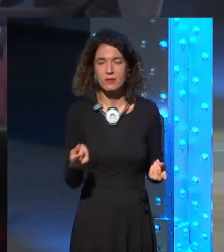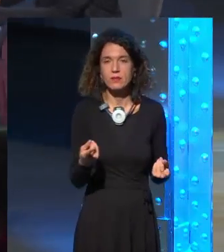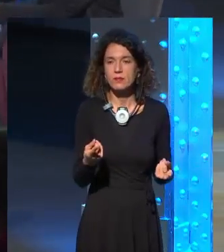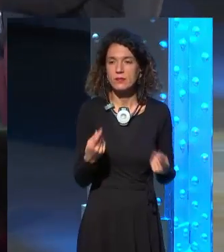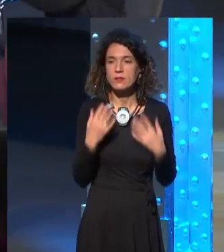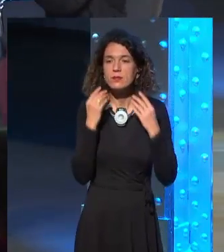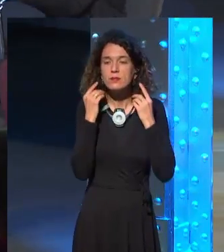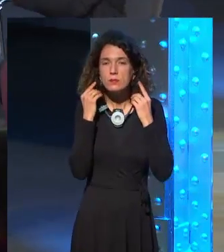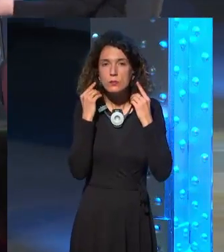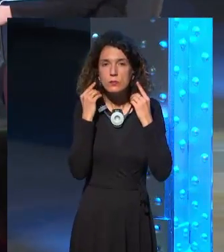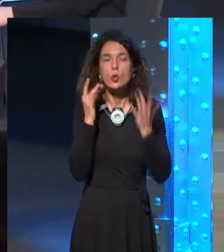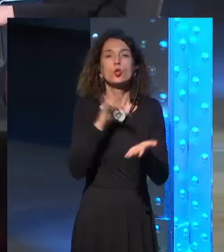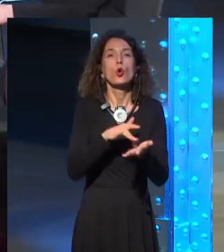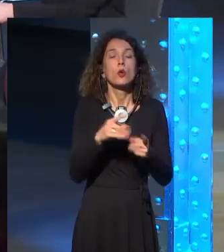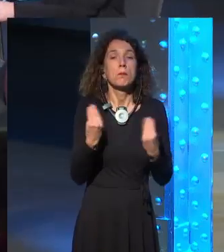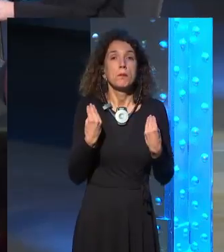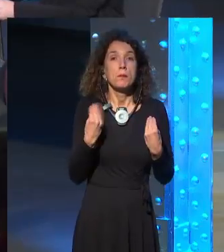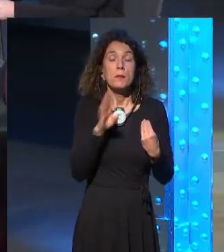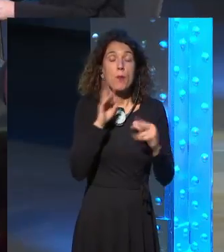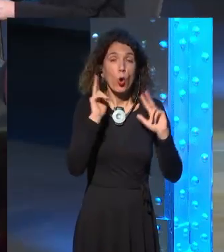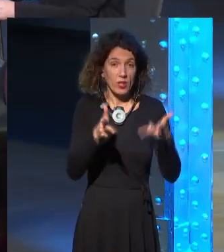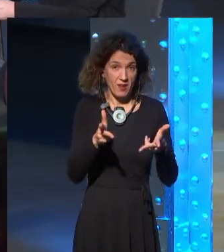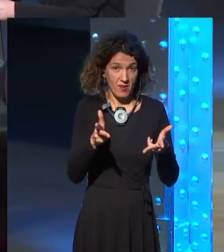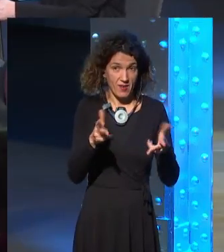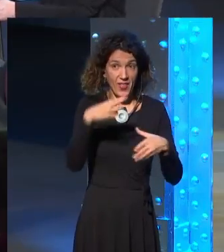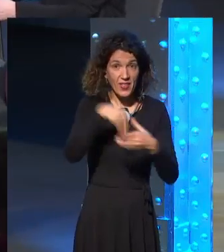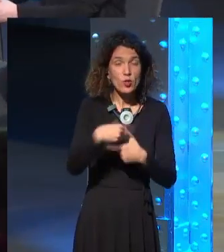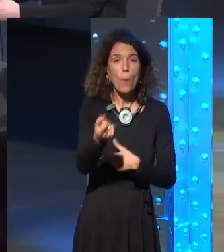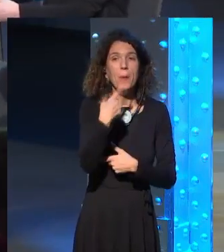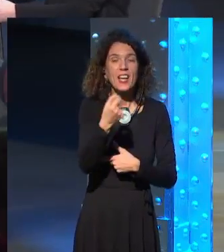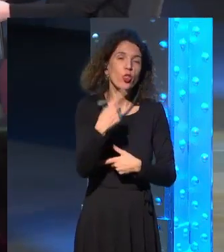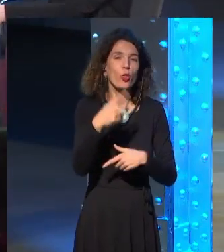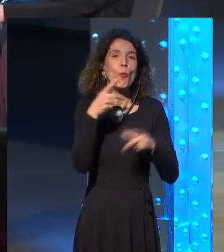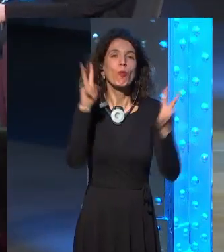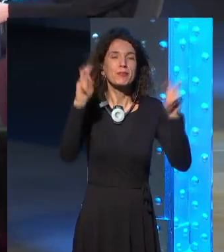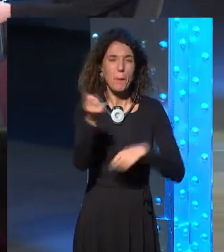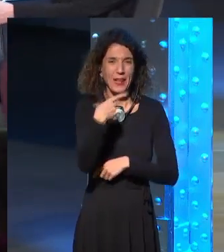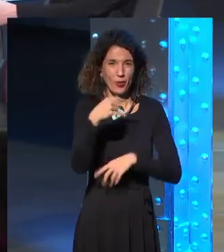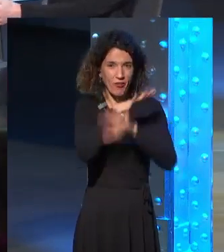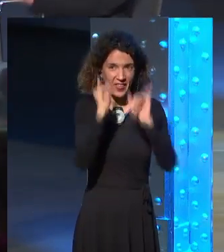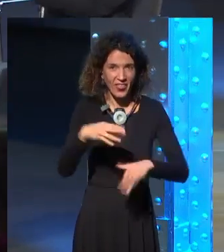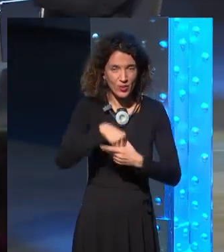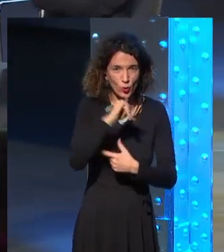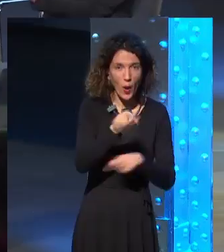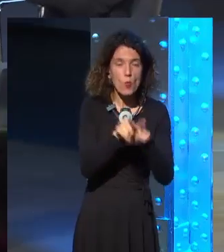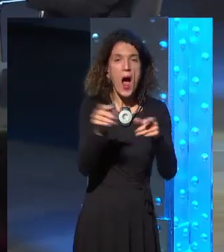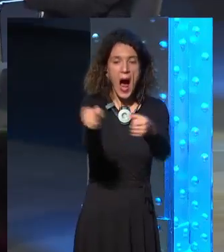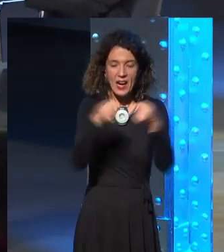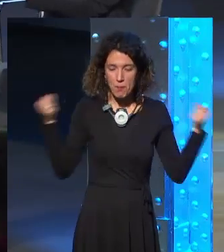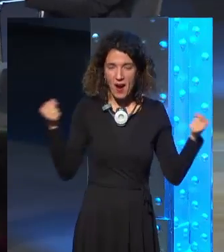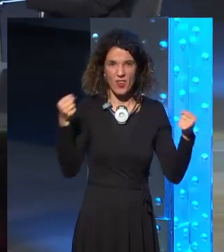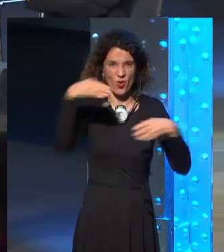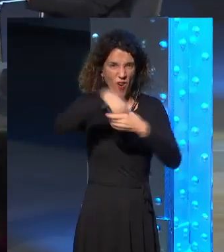same hotel like me. Did you open the cupboard and see the happiness pills? Yeah. Really? Yeah. These candies. Yeah. It's a jar